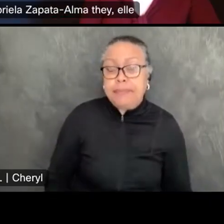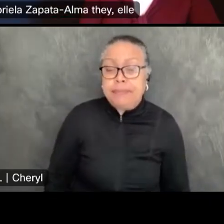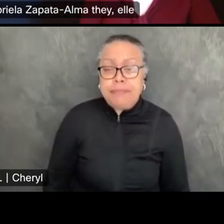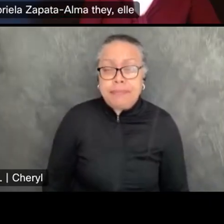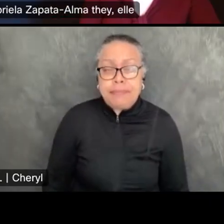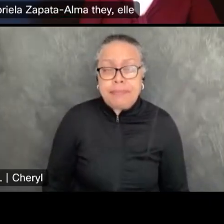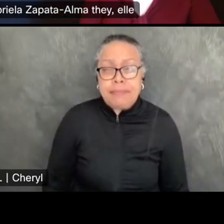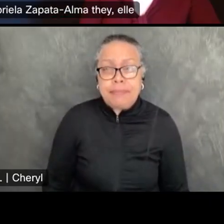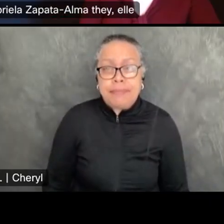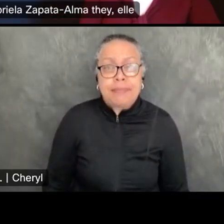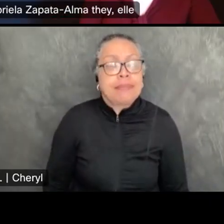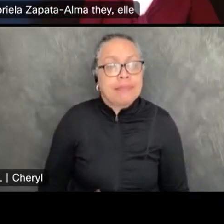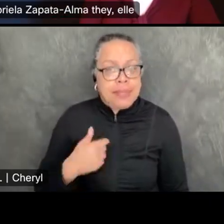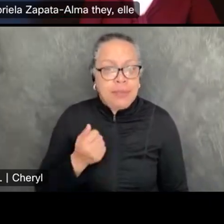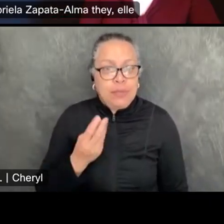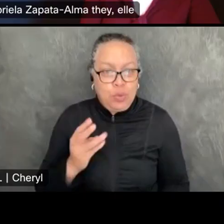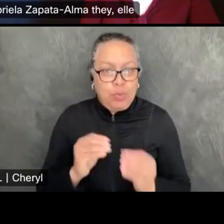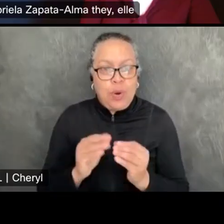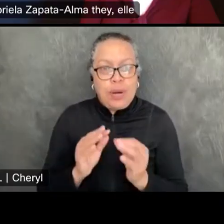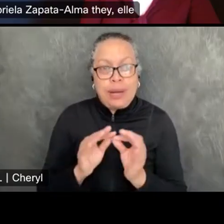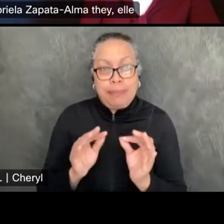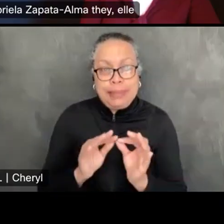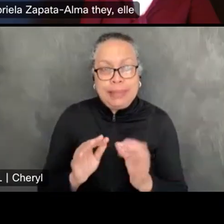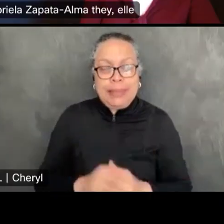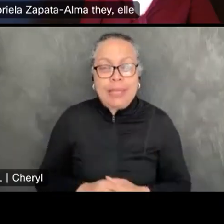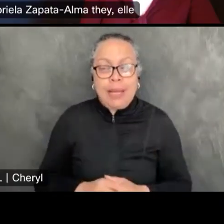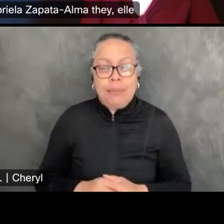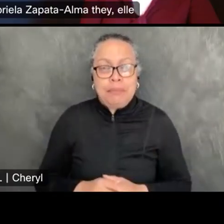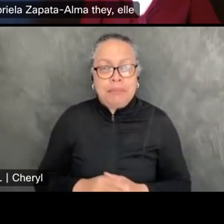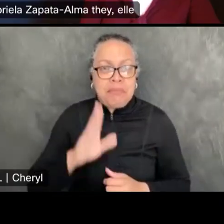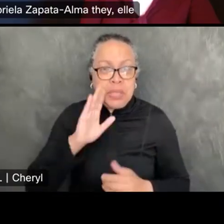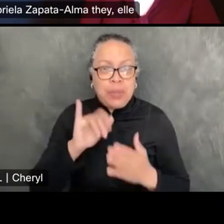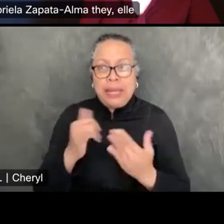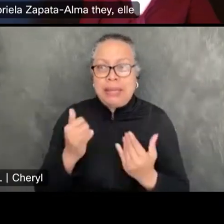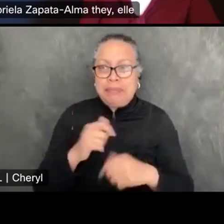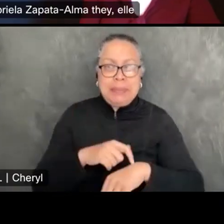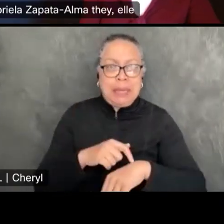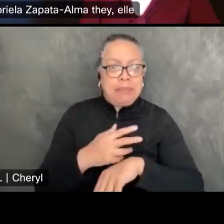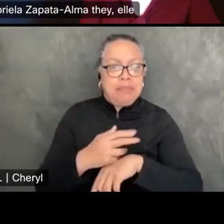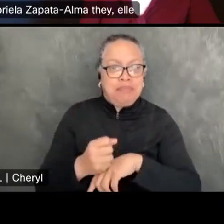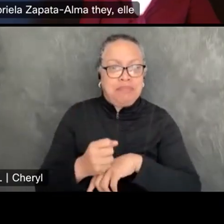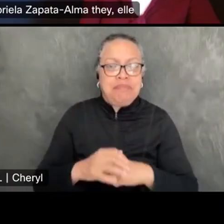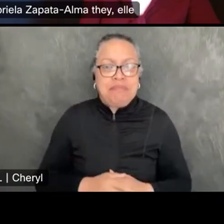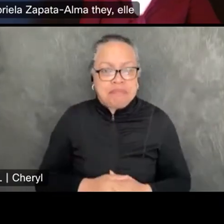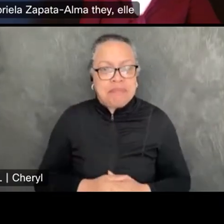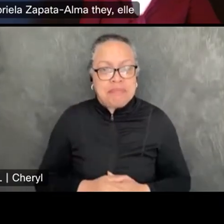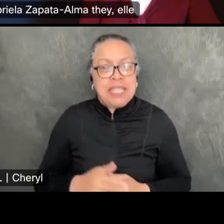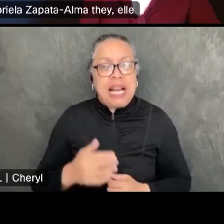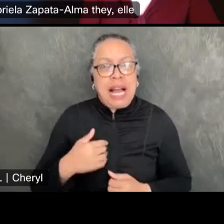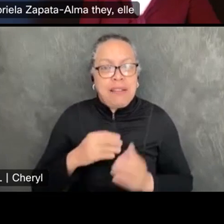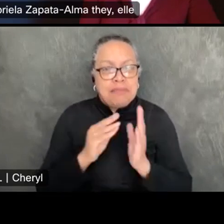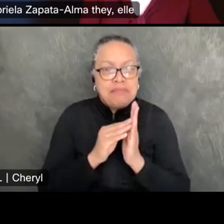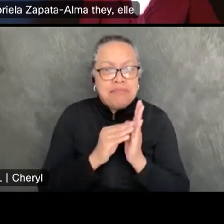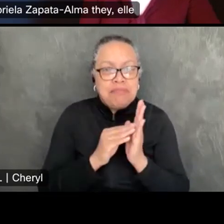Great. We have a couple more comments. I know that we're at time. I have logged them,